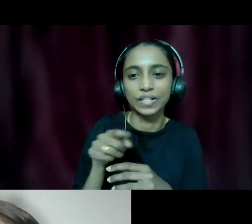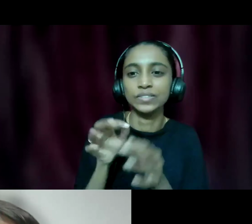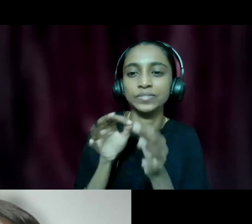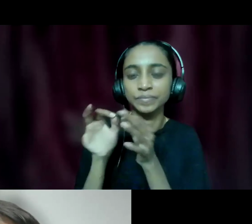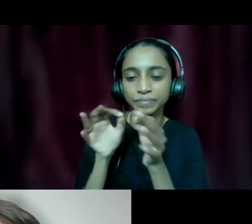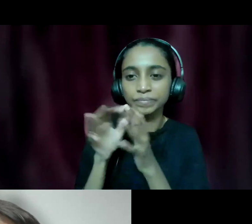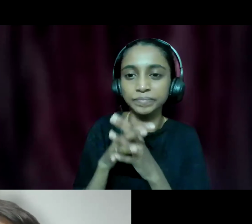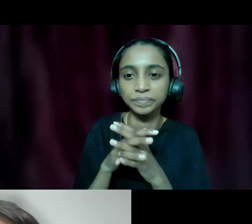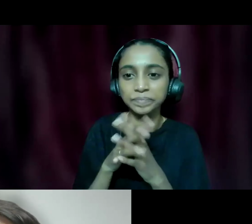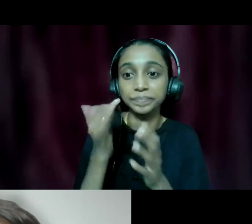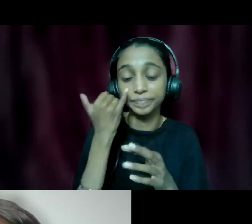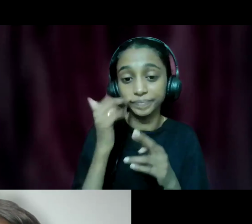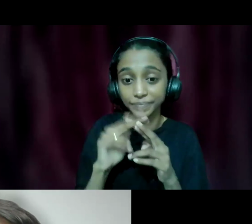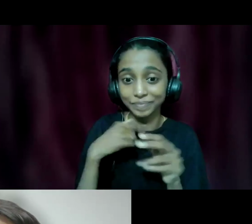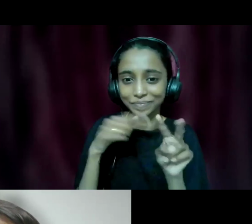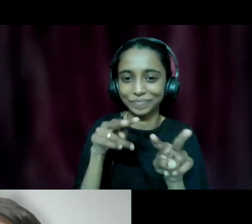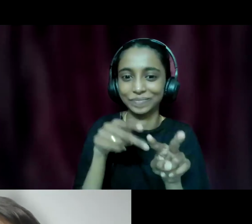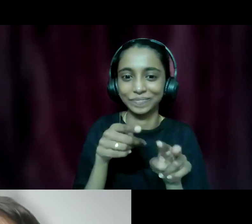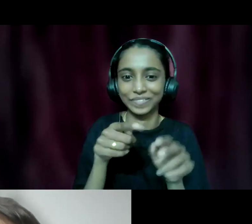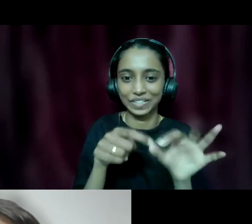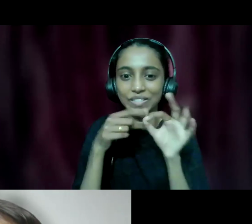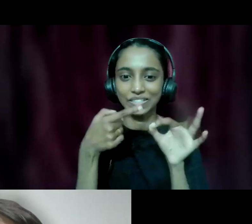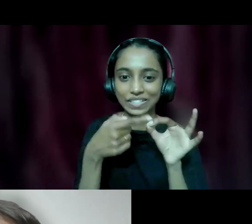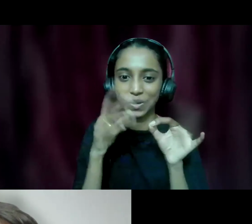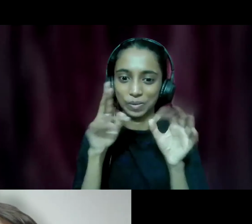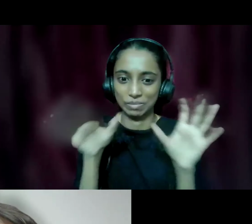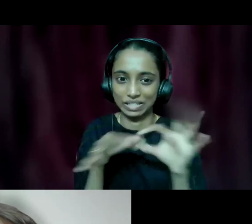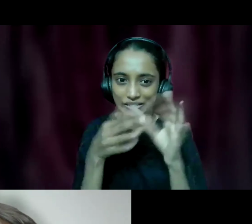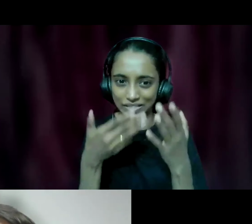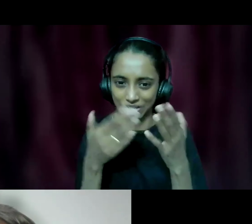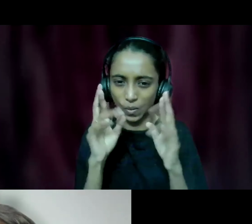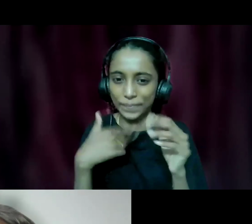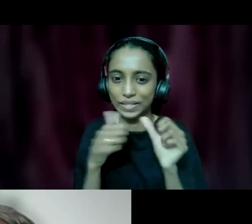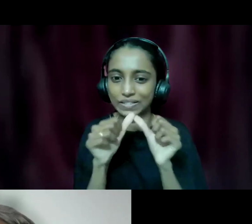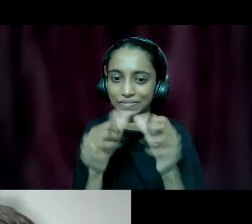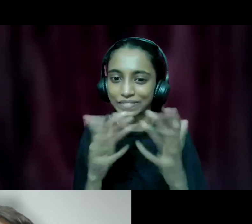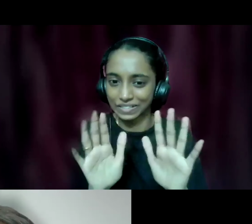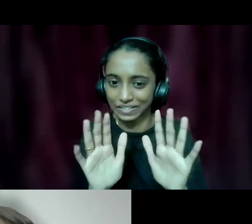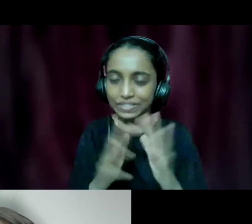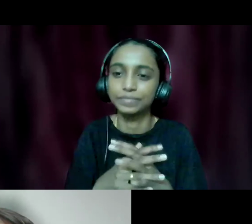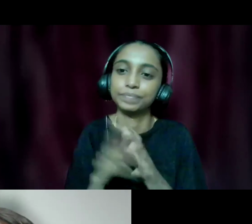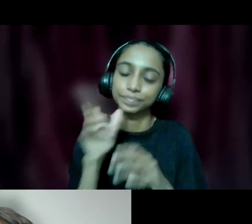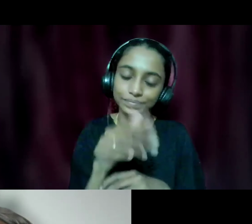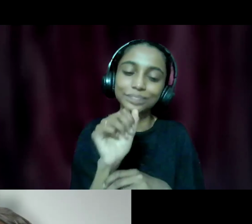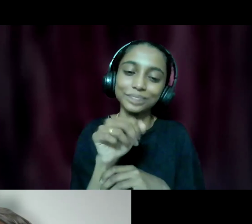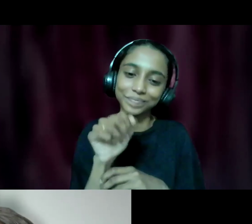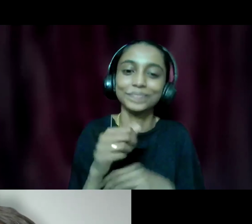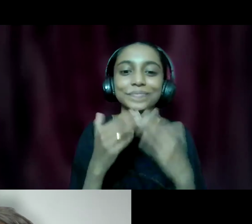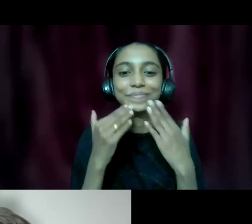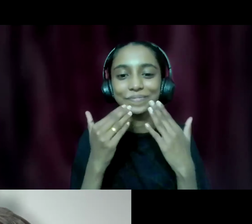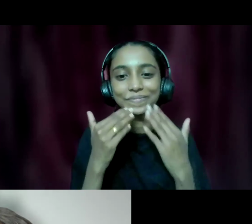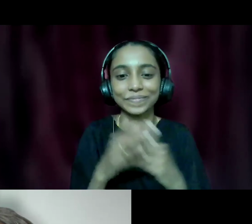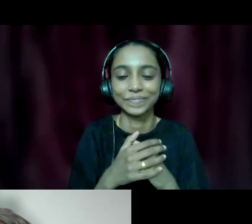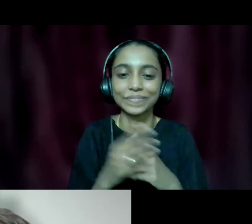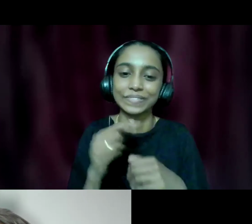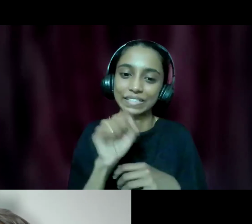I mean, if I have been able to understand the question clearly, Yes. I hope I have answered it sufficiently. Yes, thank you. Thank you, Prithviraj. And I